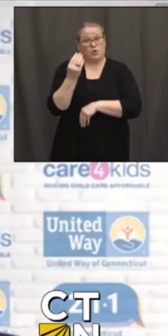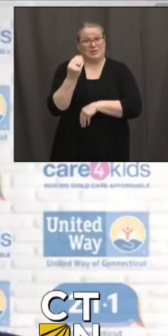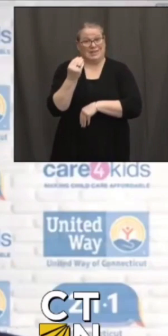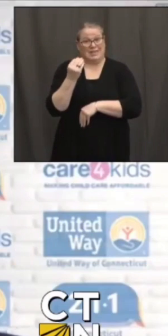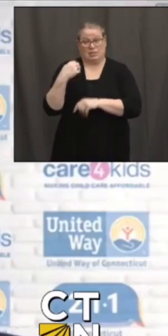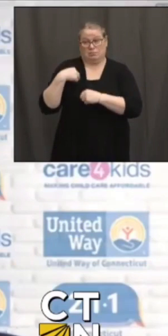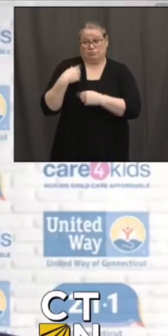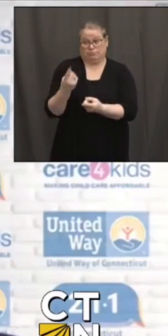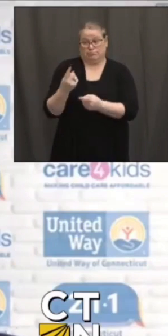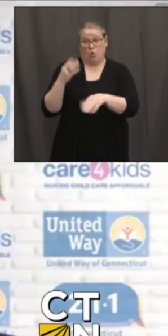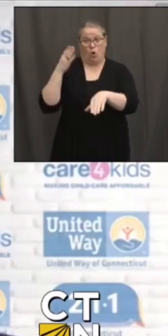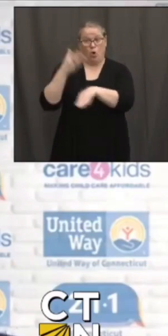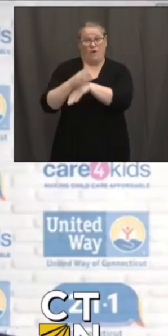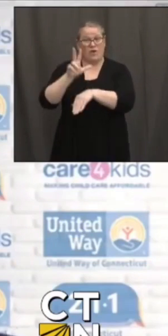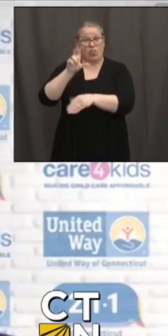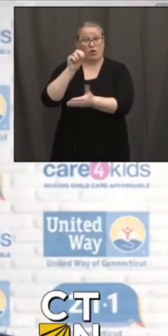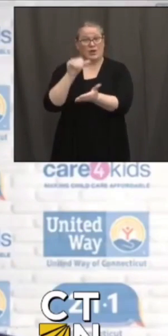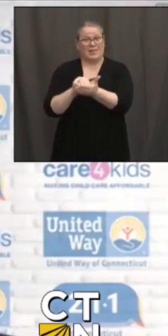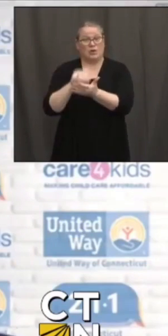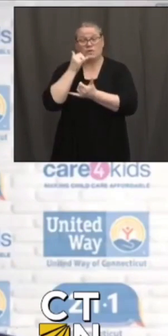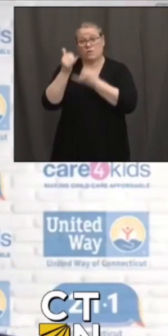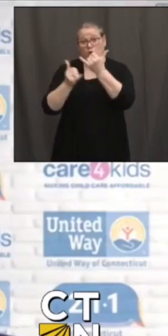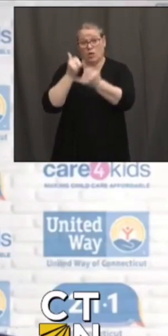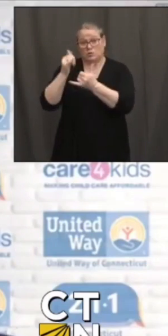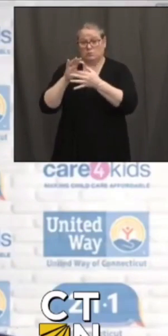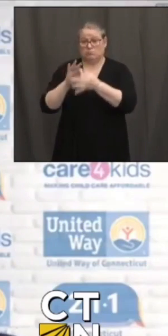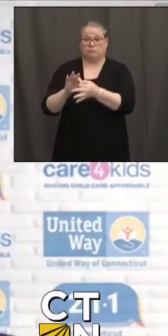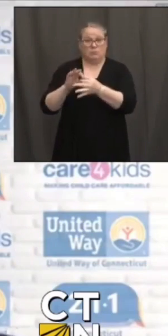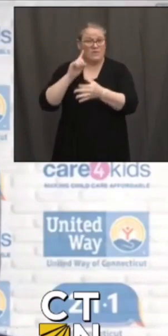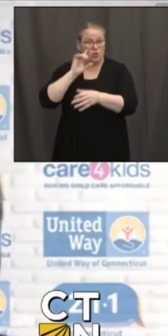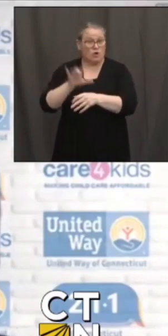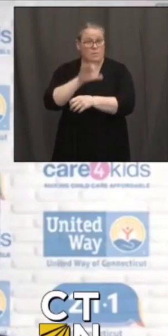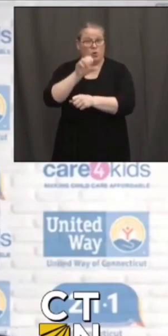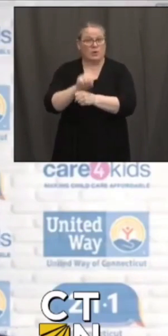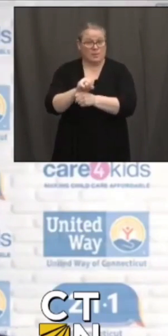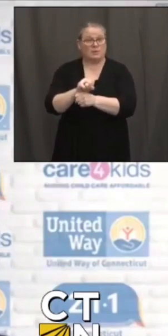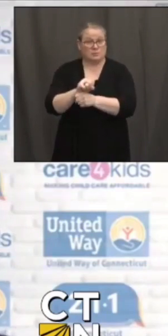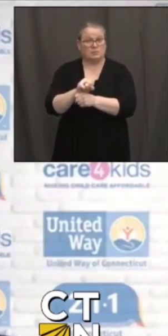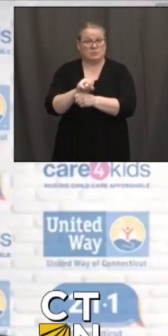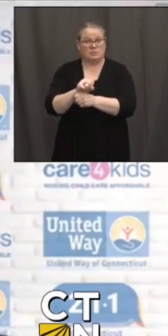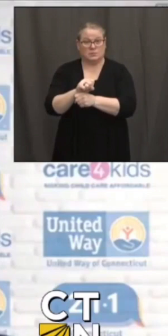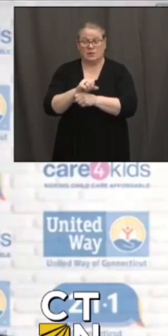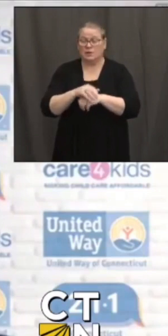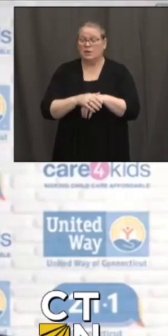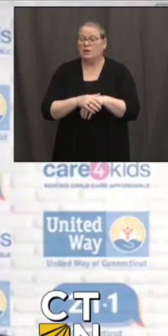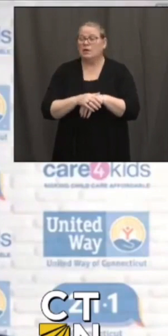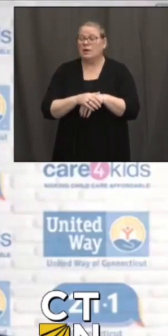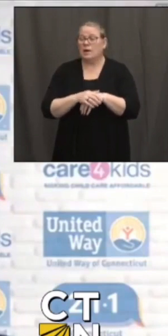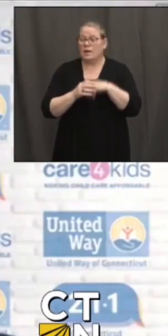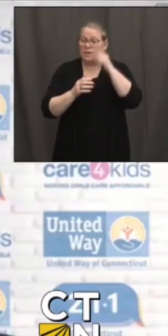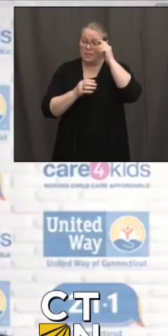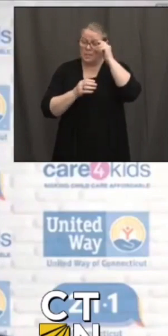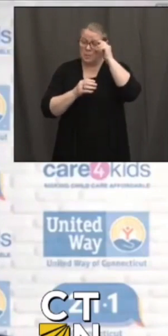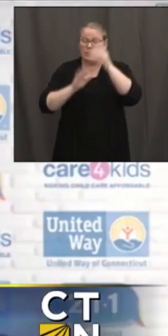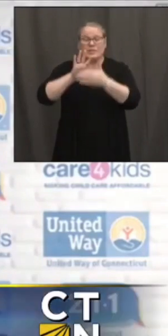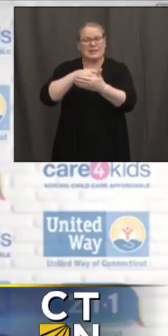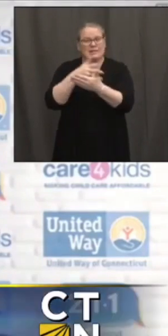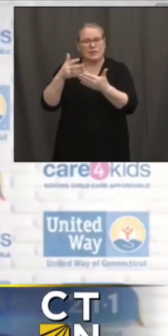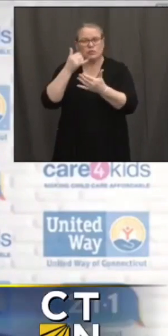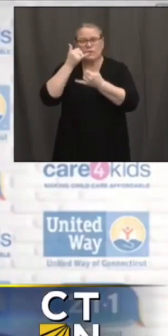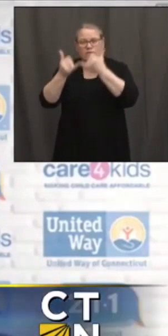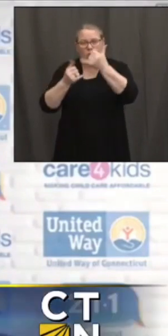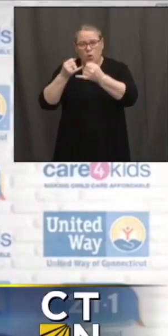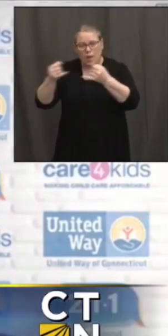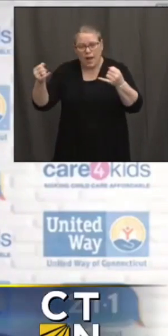calls. I would flag that some of those calls, even though they are coming into the scheduling assistance line, are really more